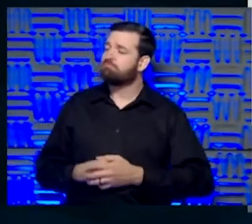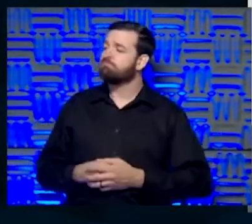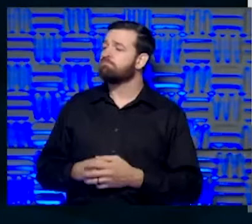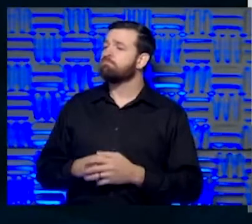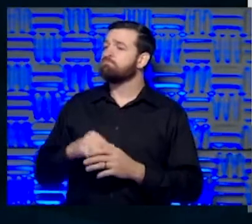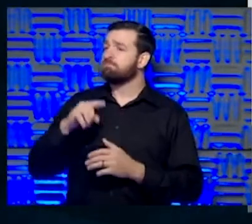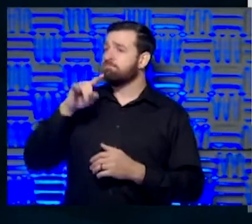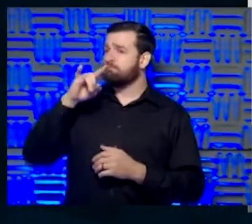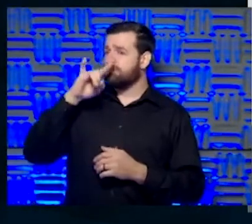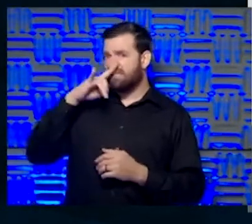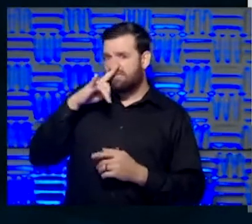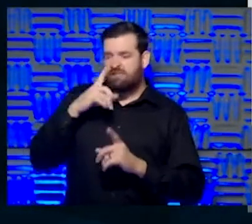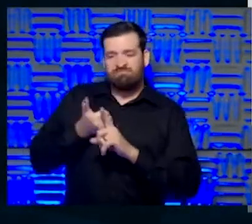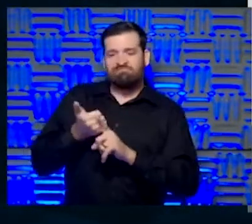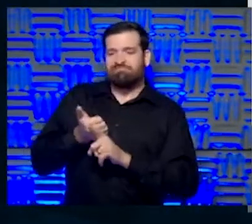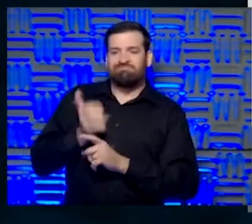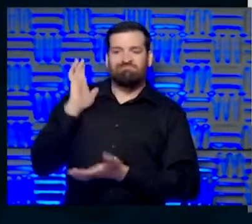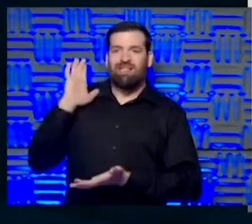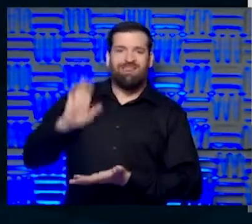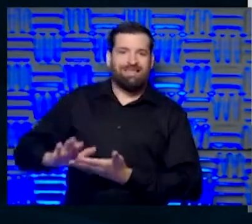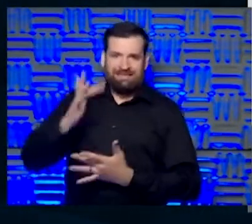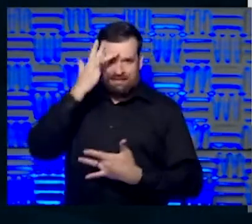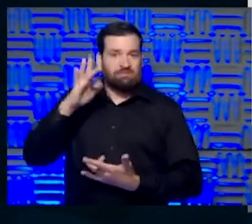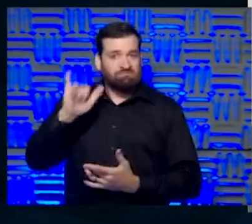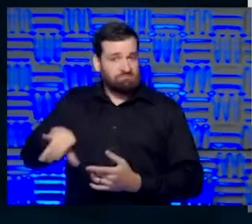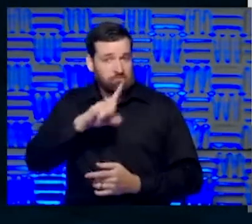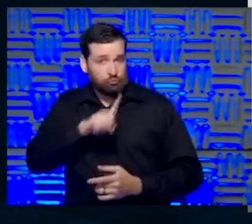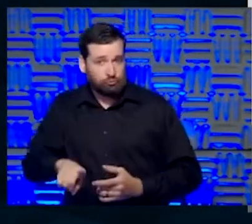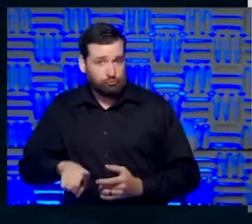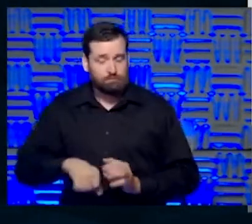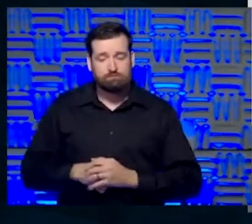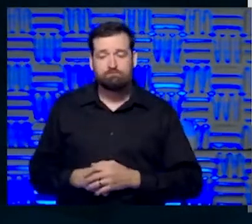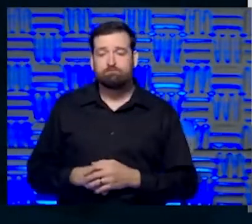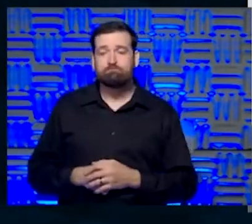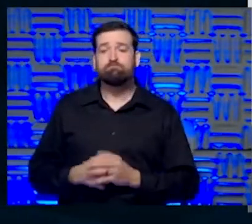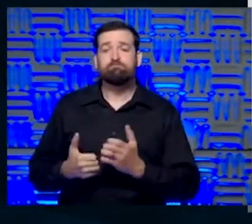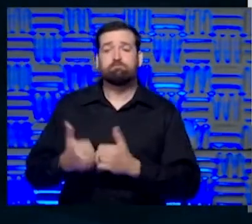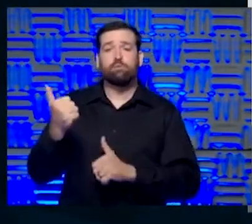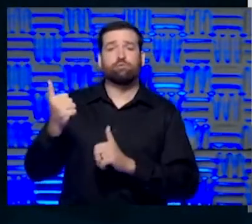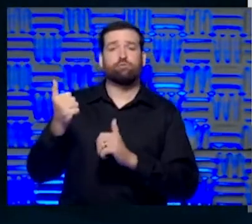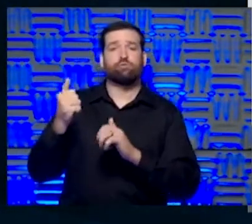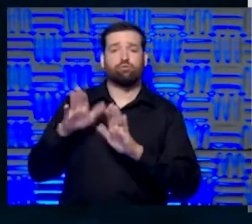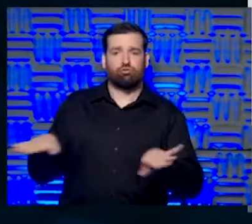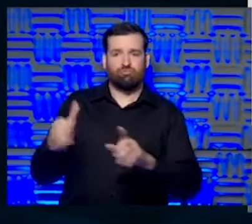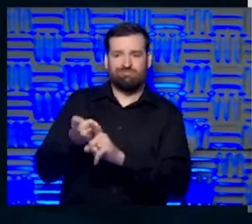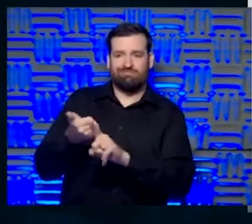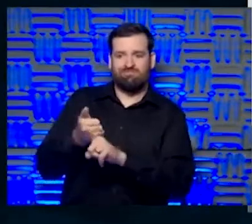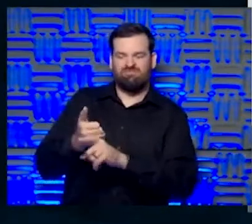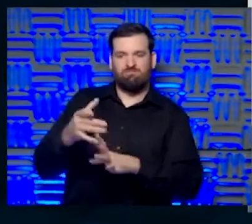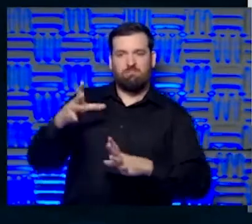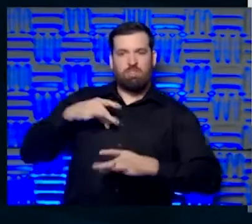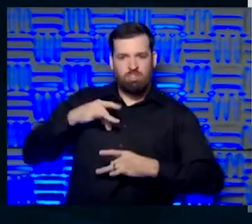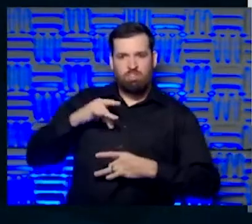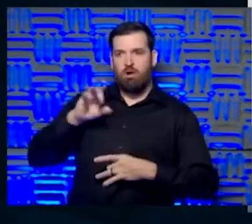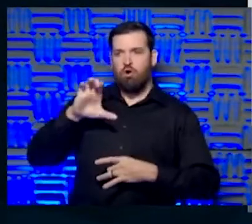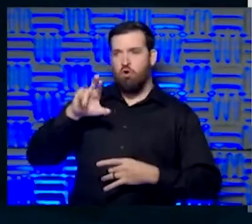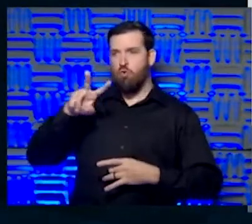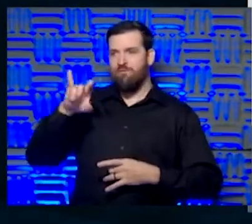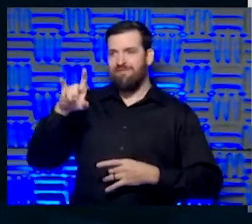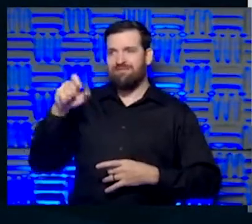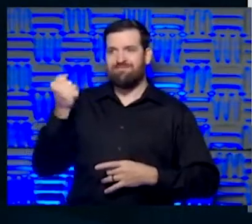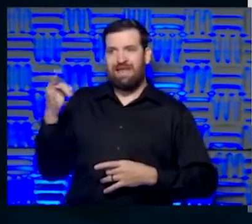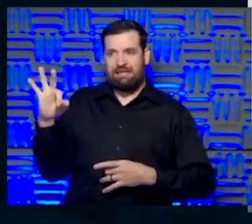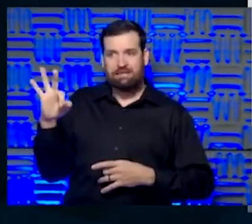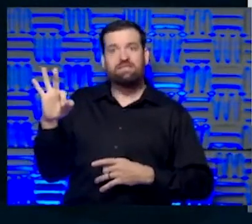Kids generally do not get as sick as adults. That is true. Most children who develop COVID-19 do have some symptoms, and they